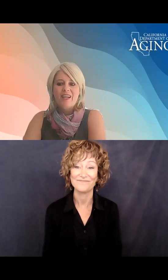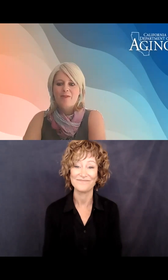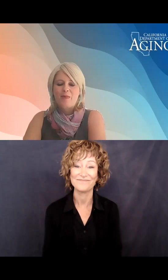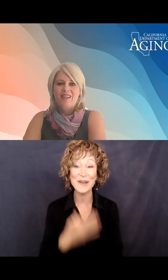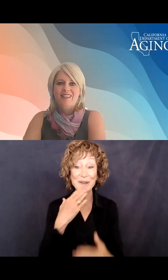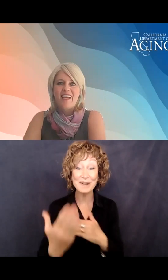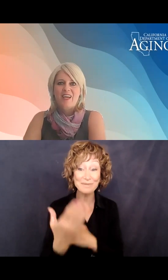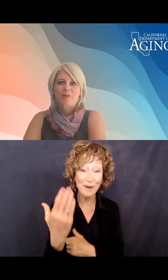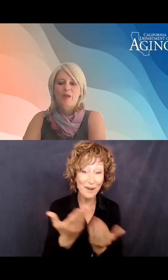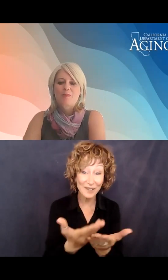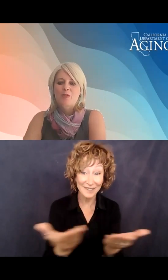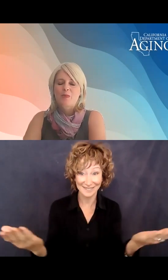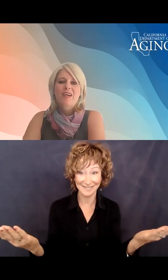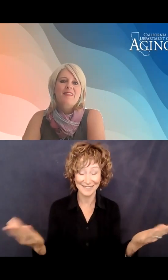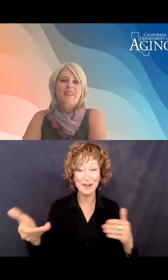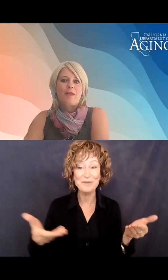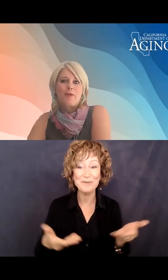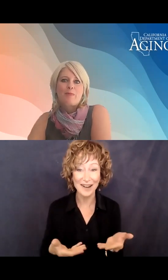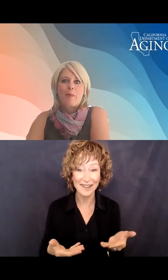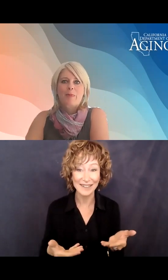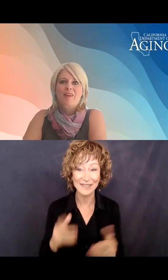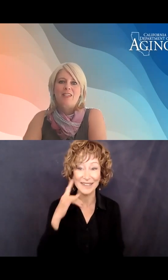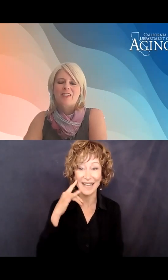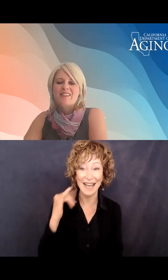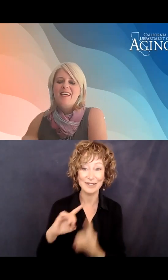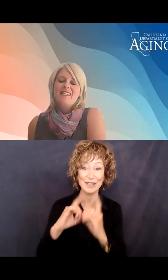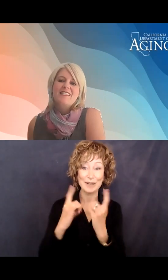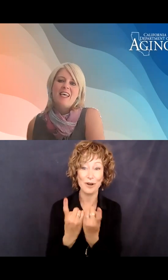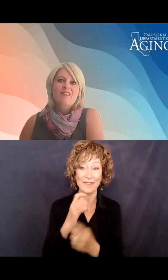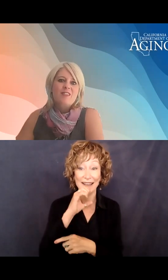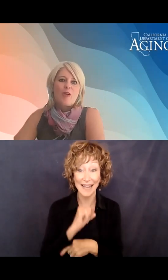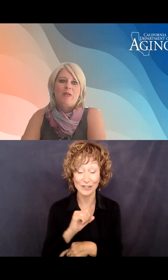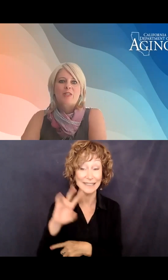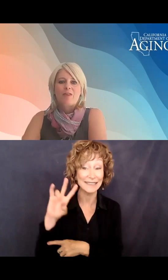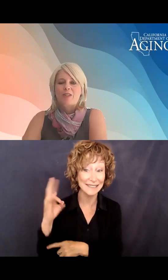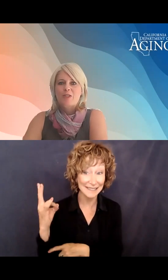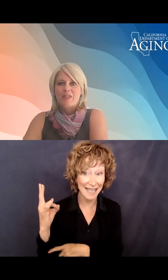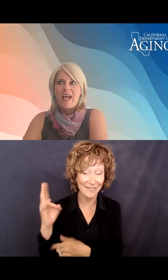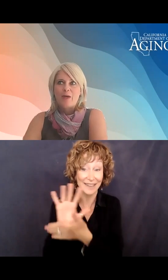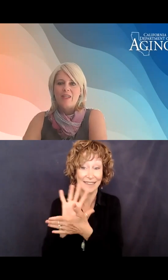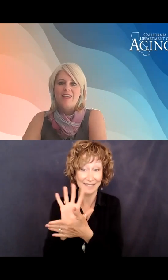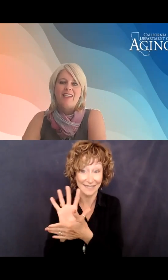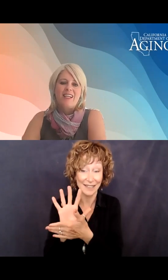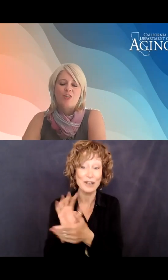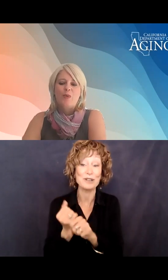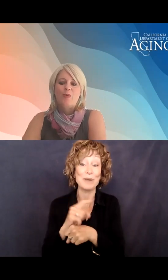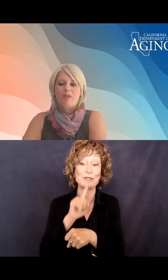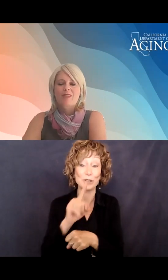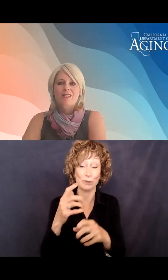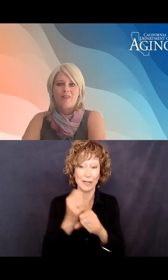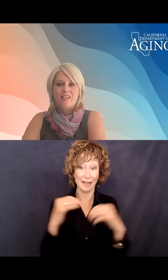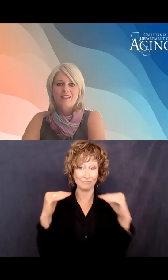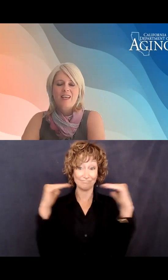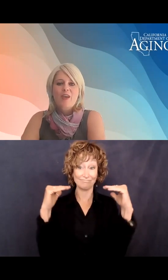Good morning, everyone, and welcome to the California Department of Aging's 7th installment of our Ensuring Equity in Aging